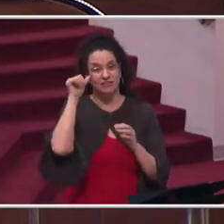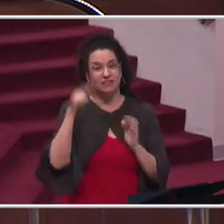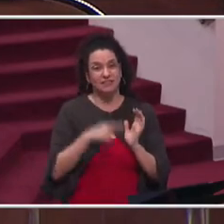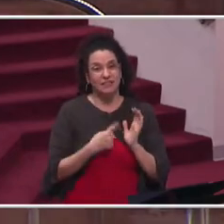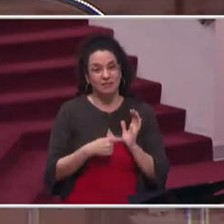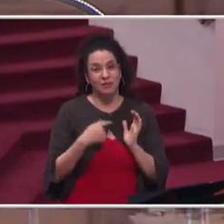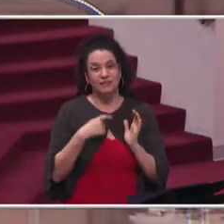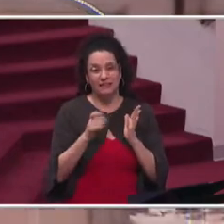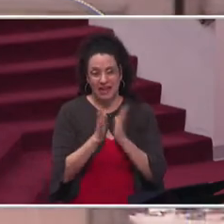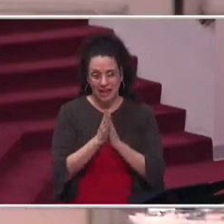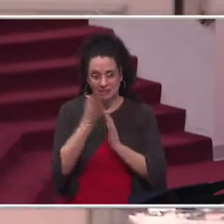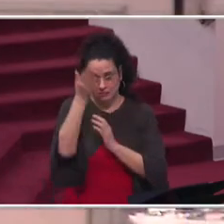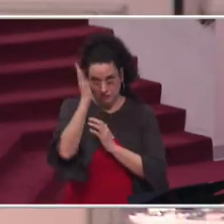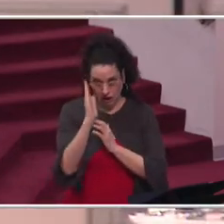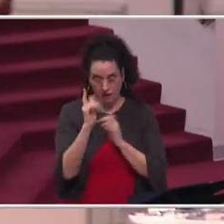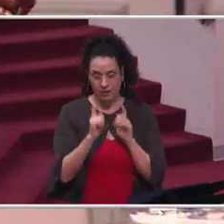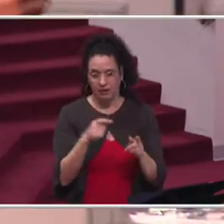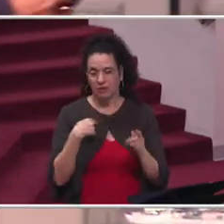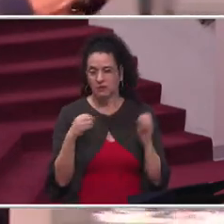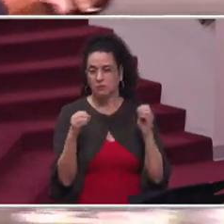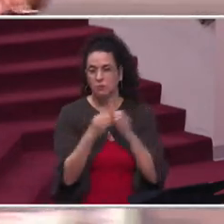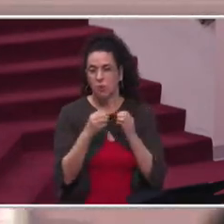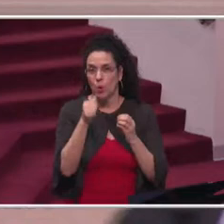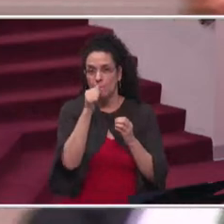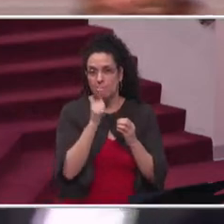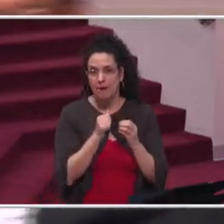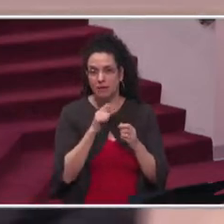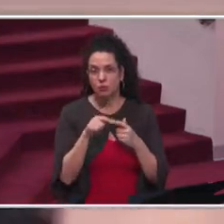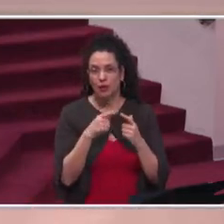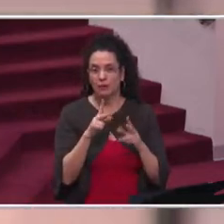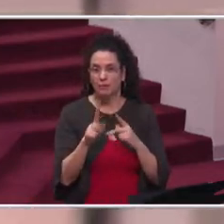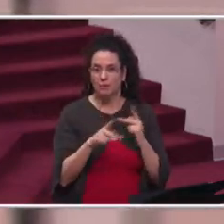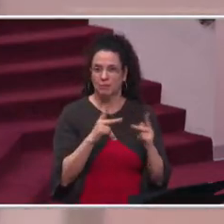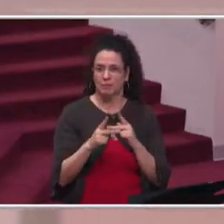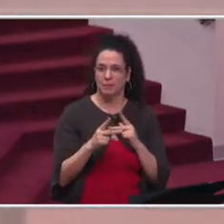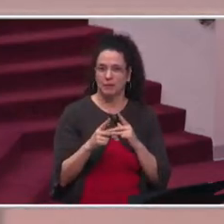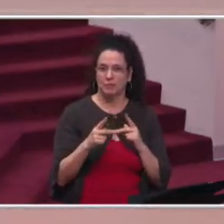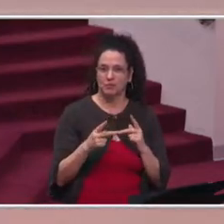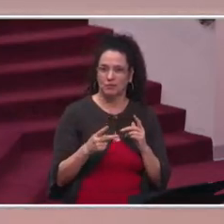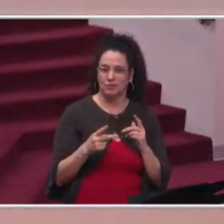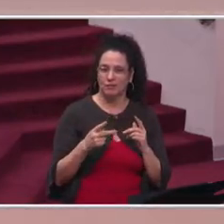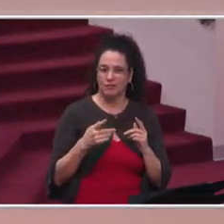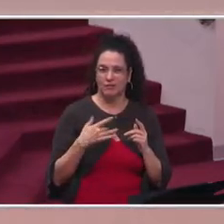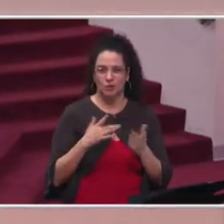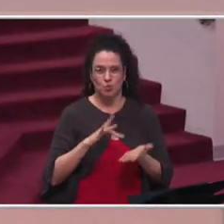give us more patience so that when folks say certain things to us,